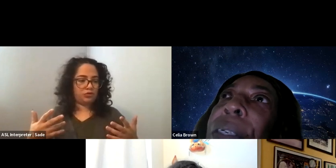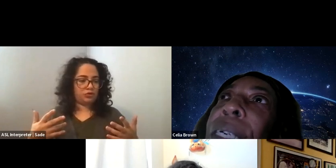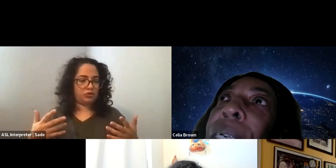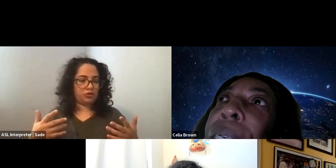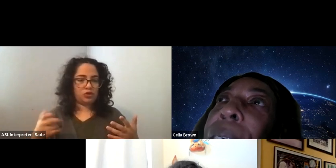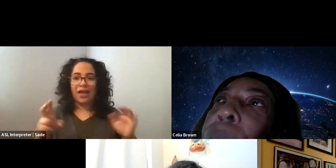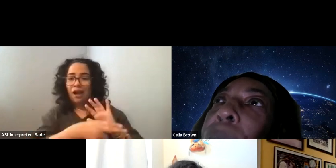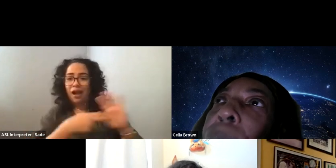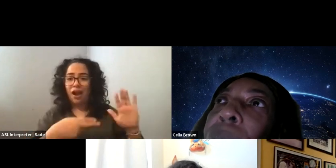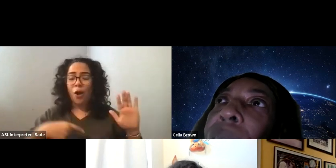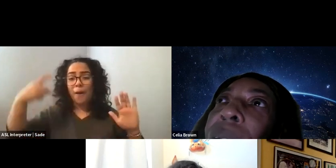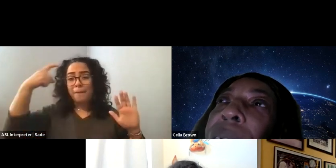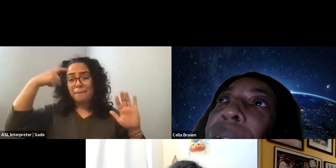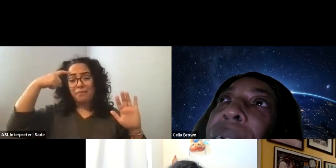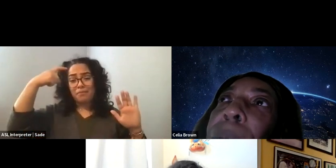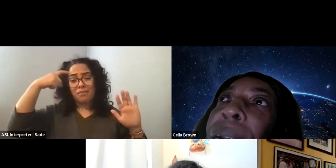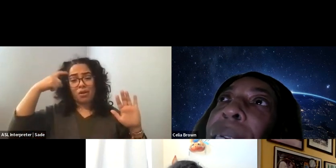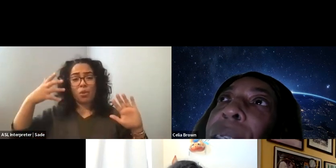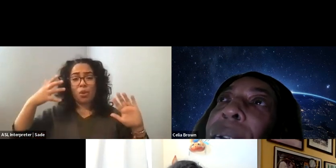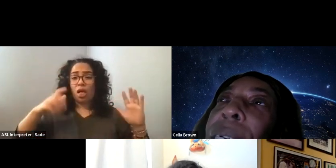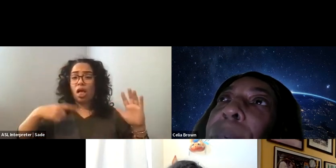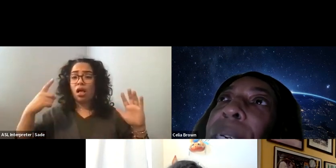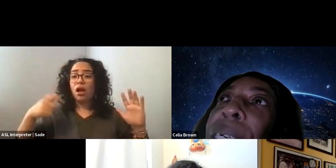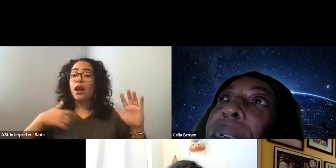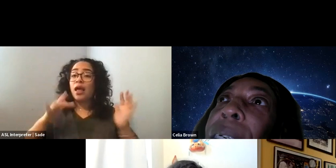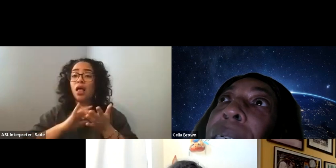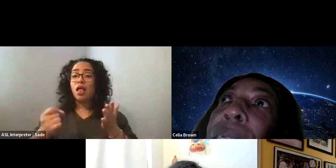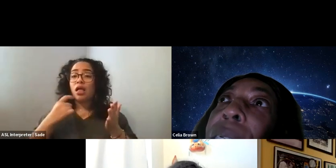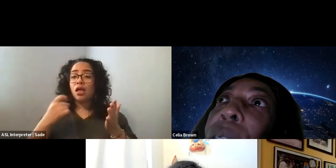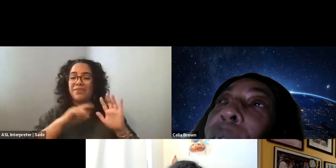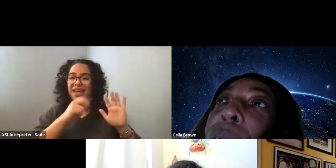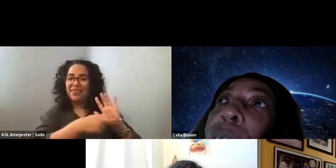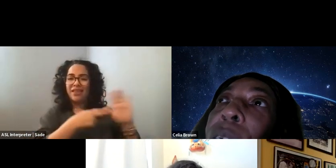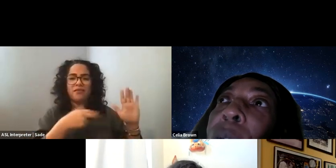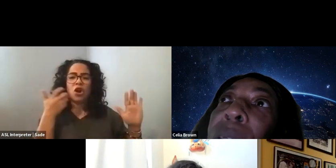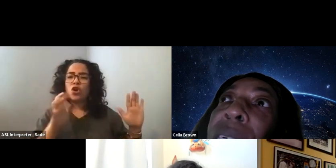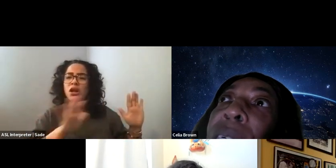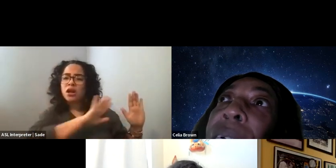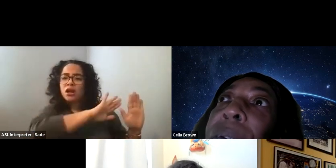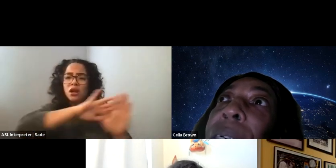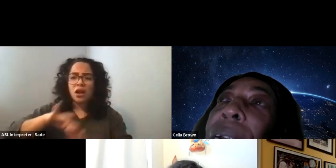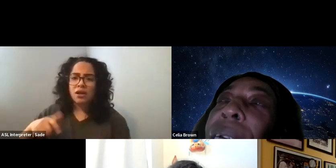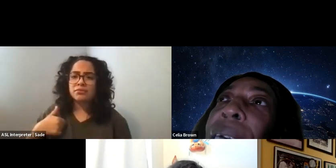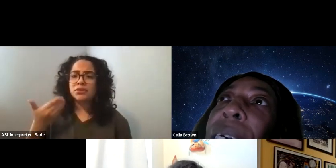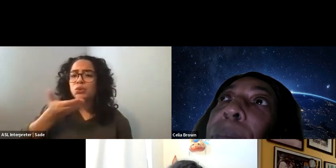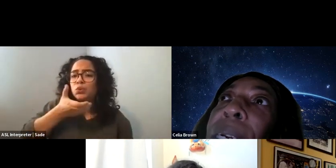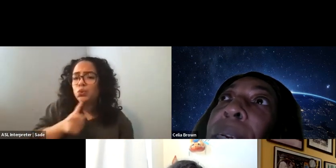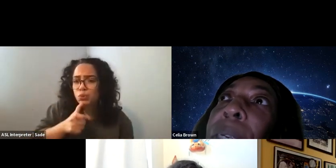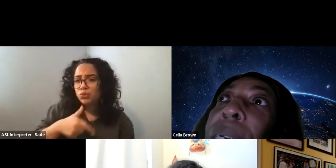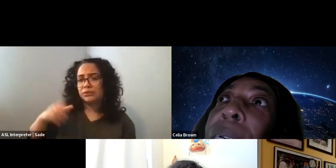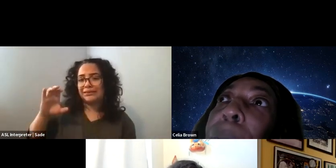illness and taking meds. I could be, you know, Celia. And I could